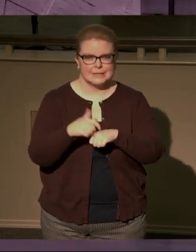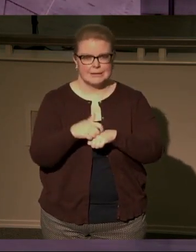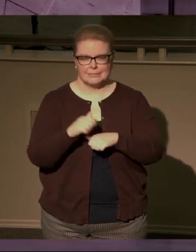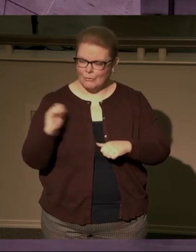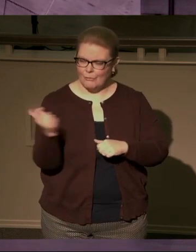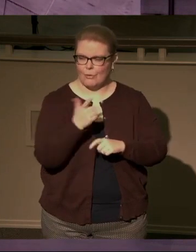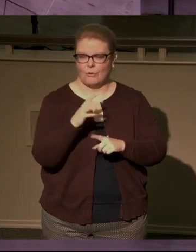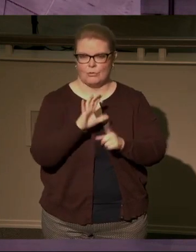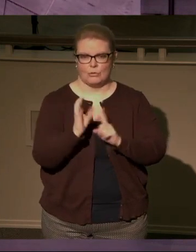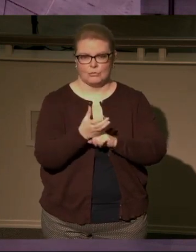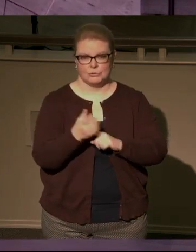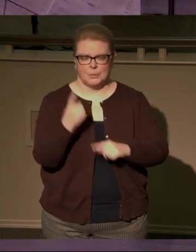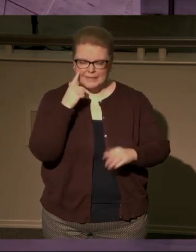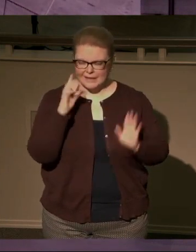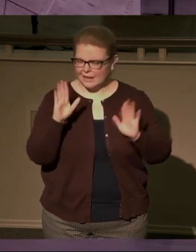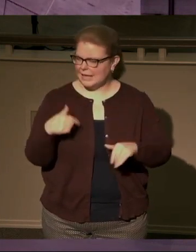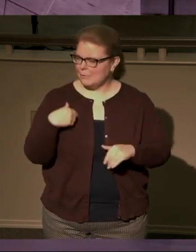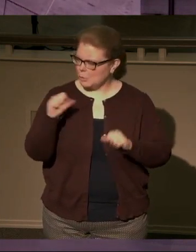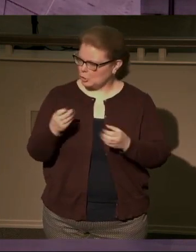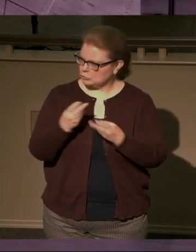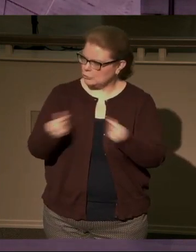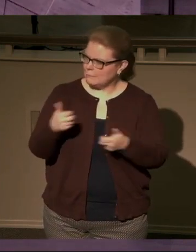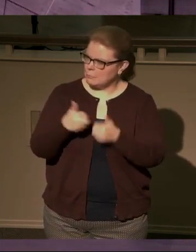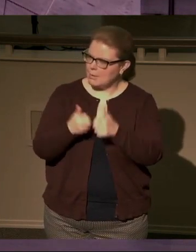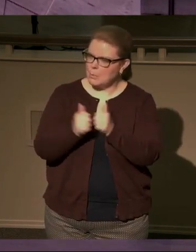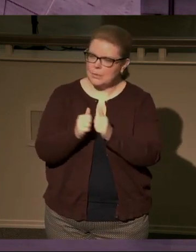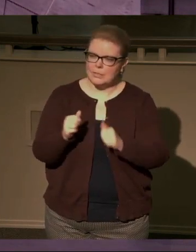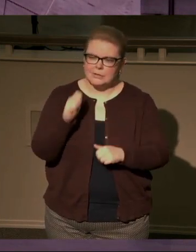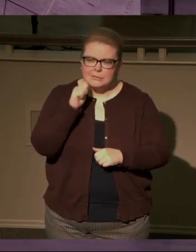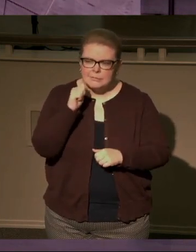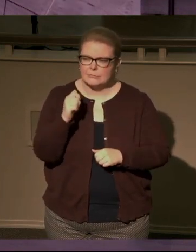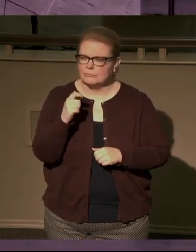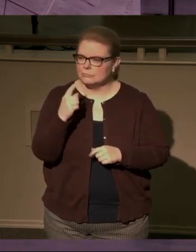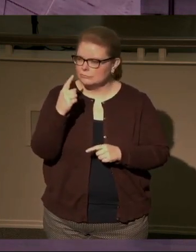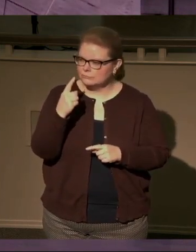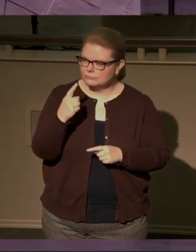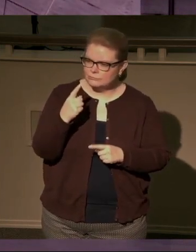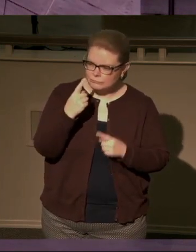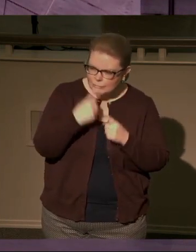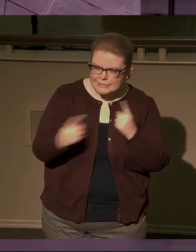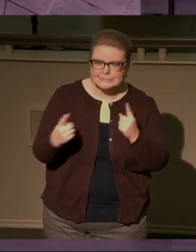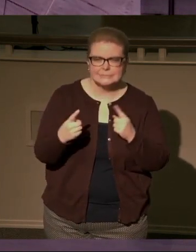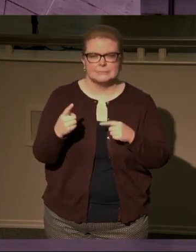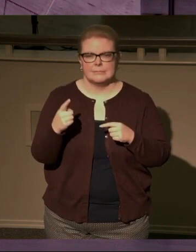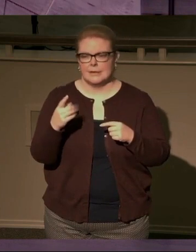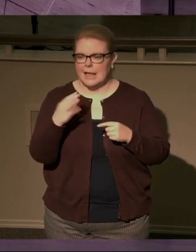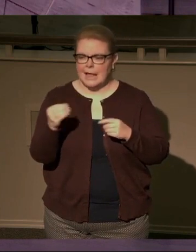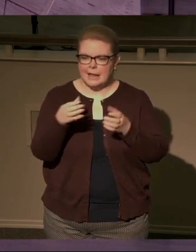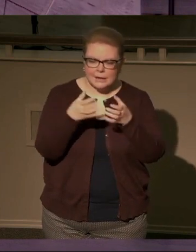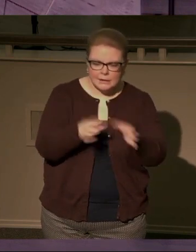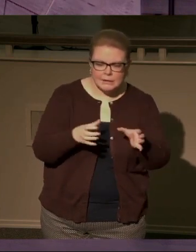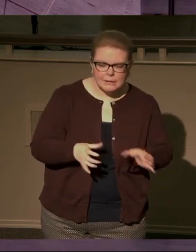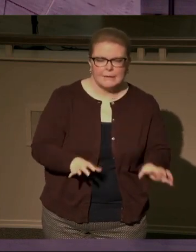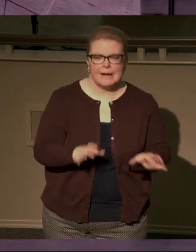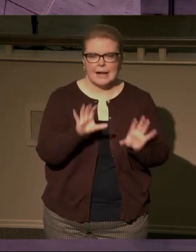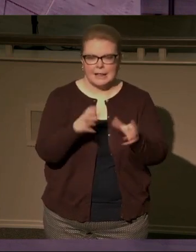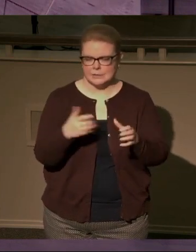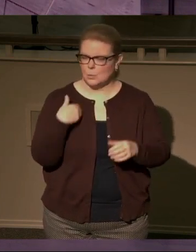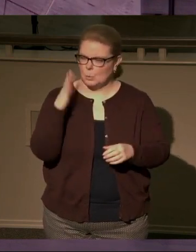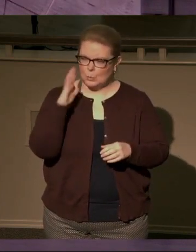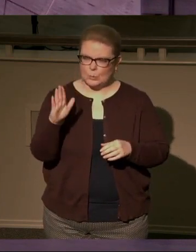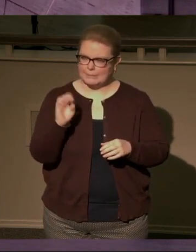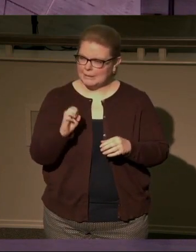solve the problems of racism and classism and all of these, then we would be at the pinnacle of human